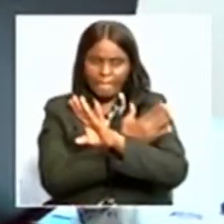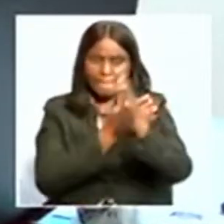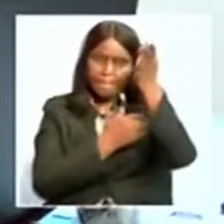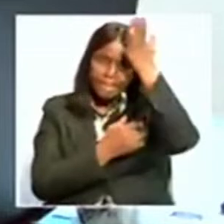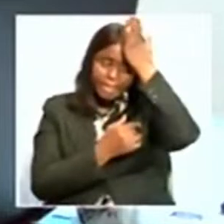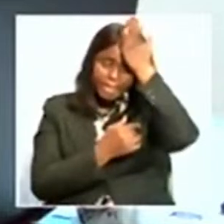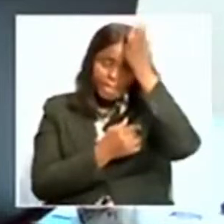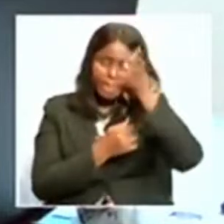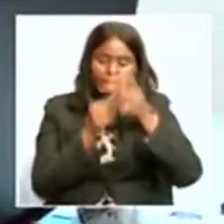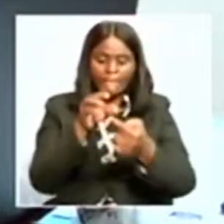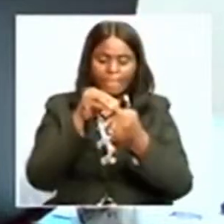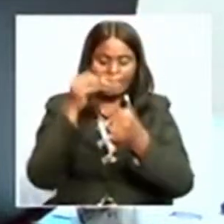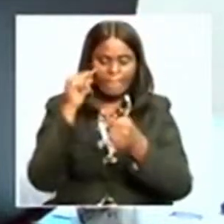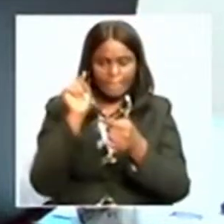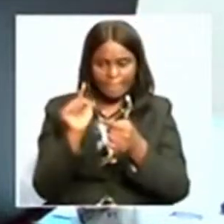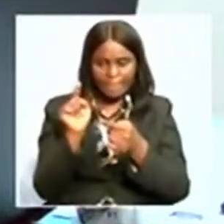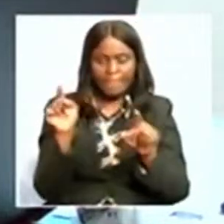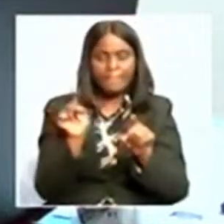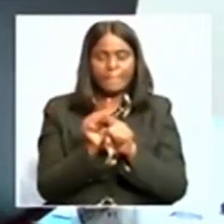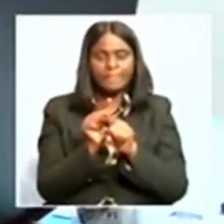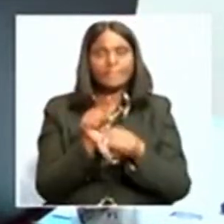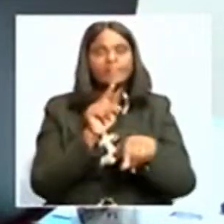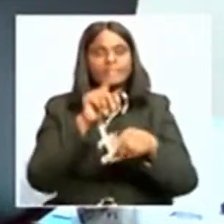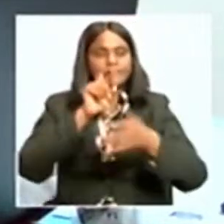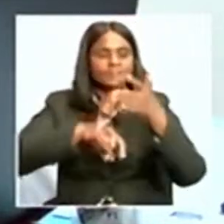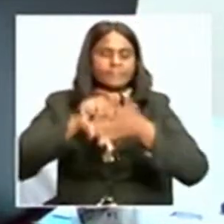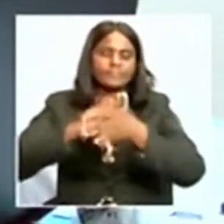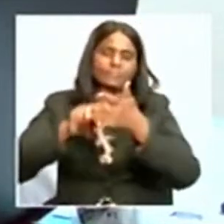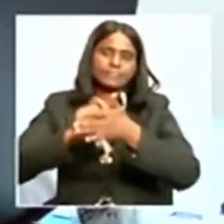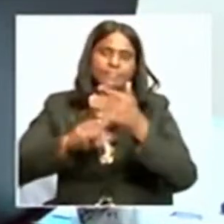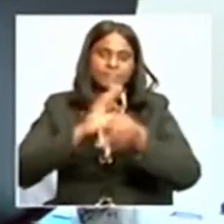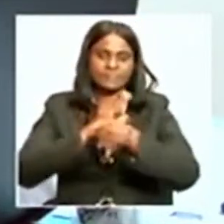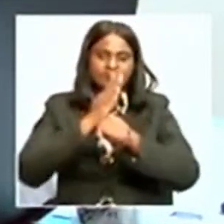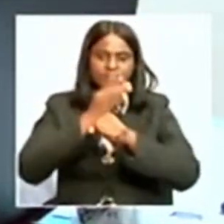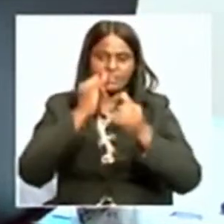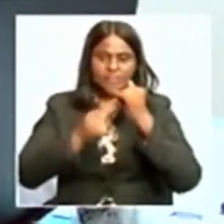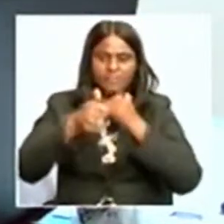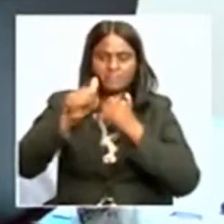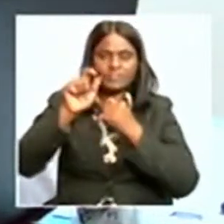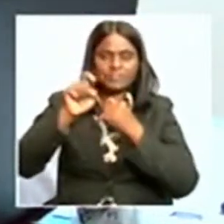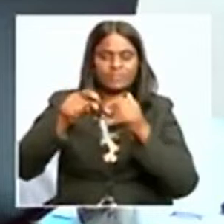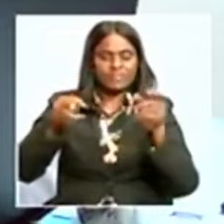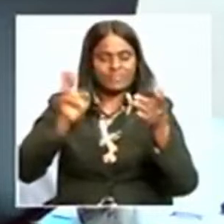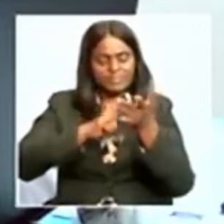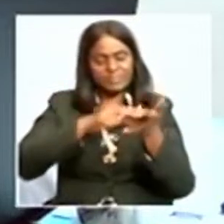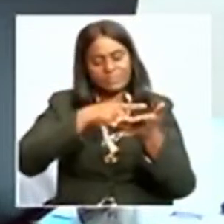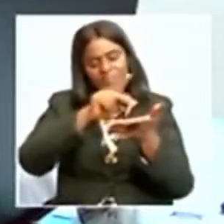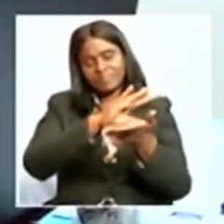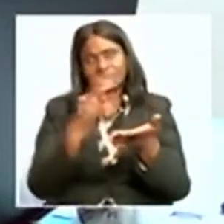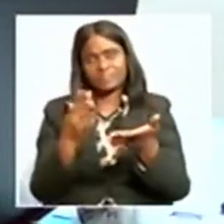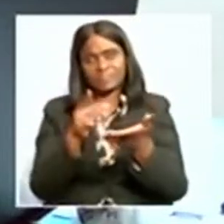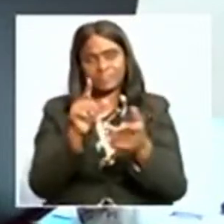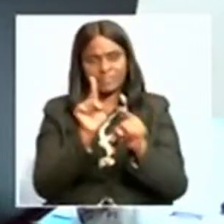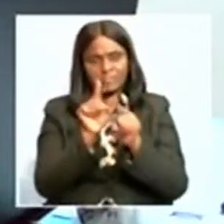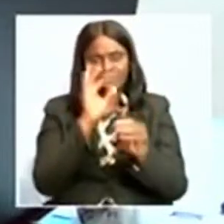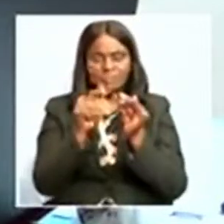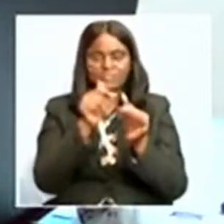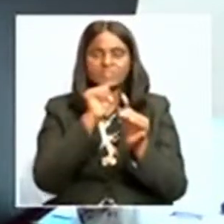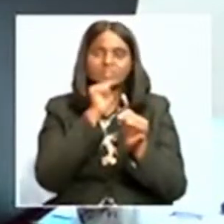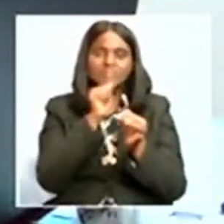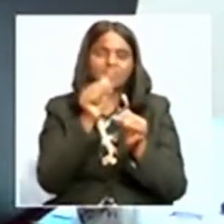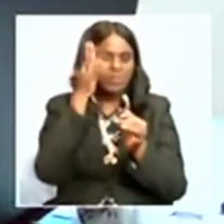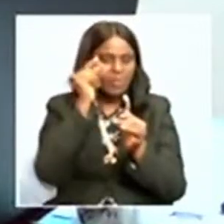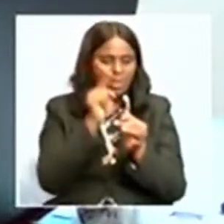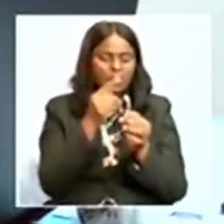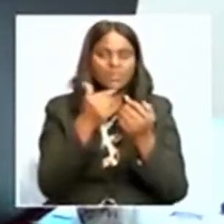date specified for that particular tax. Then you need to remit it. And if you don't, that's where you